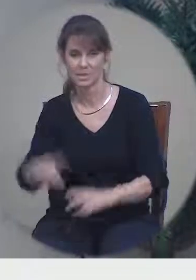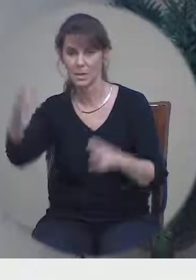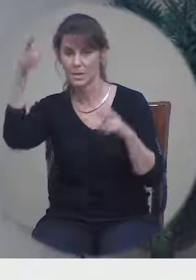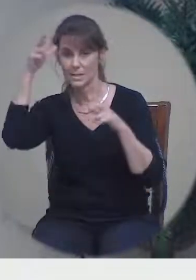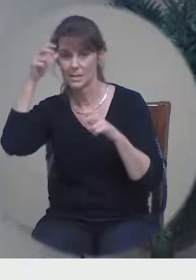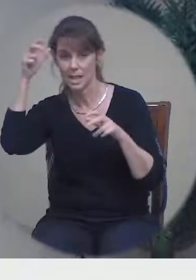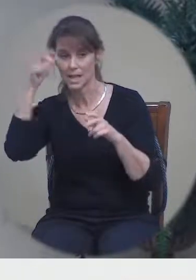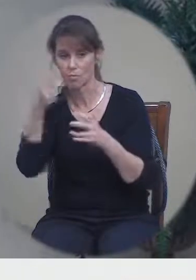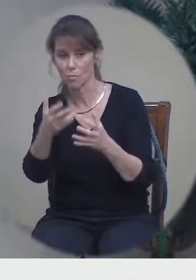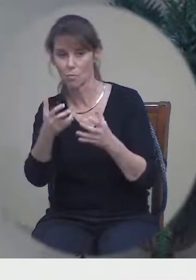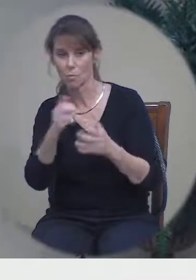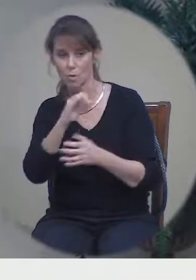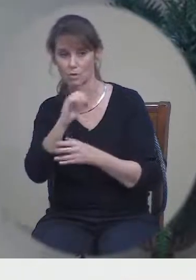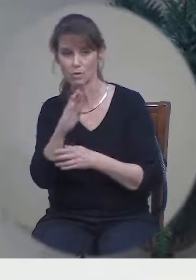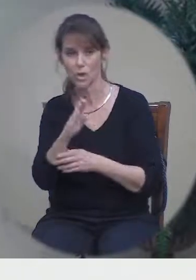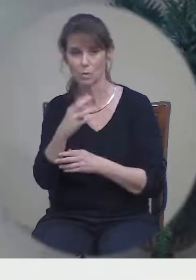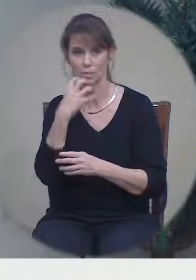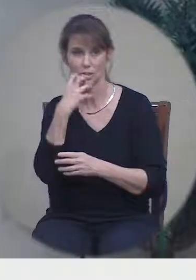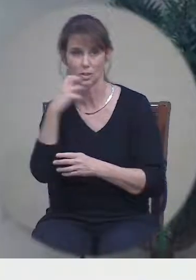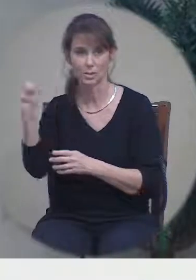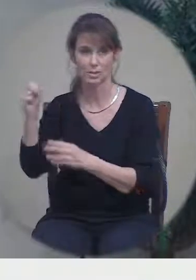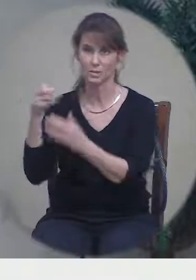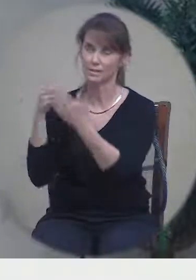do, but ultimately what